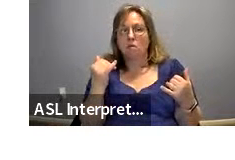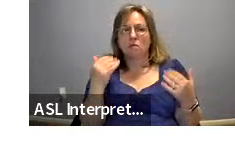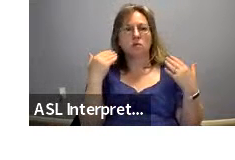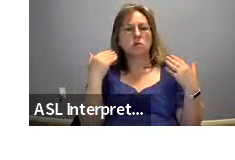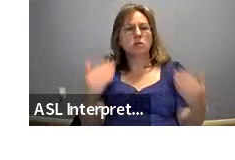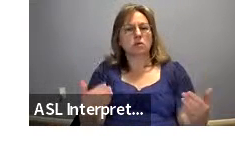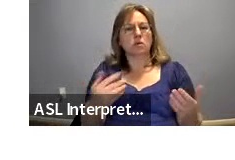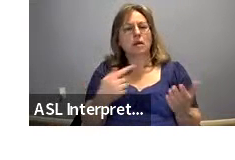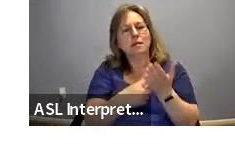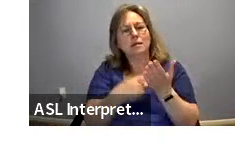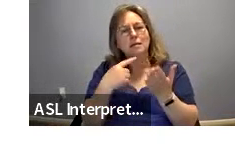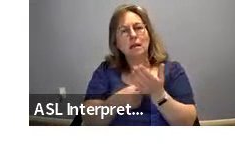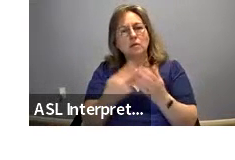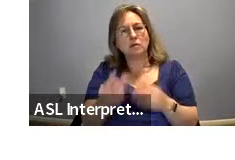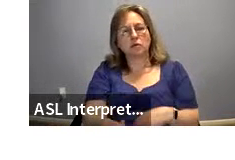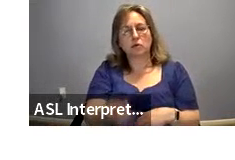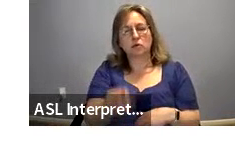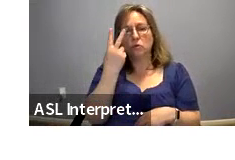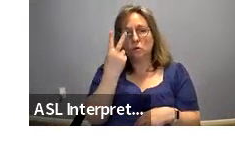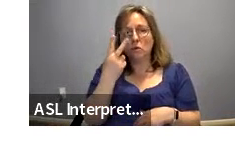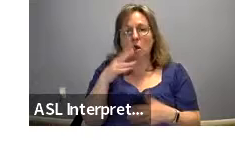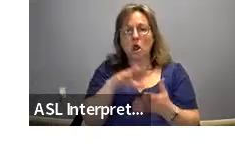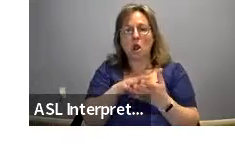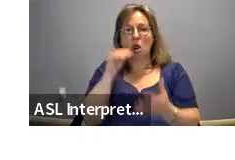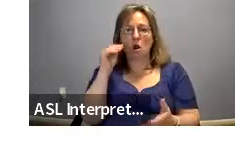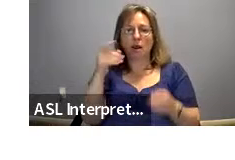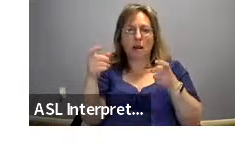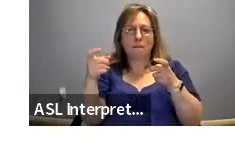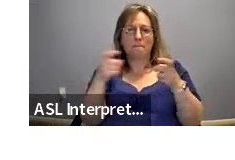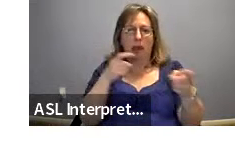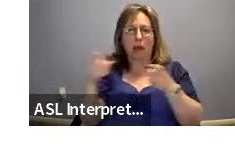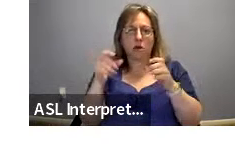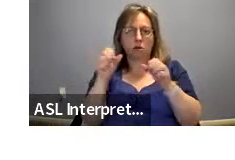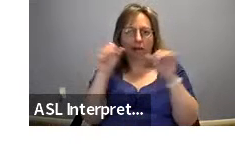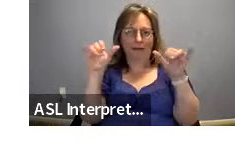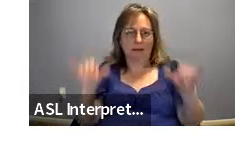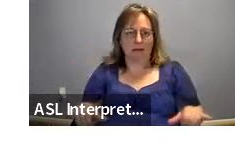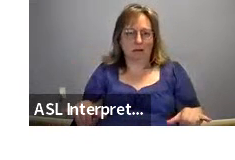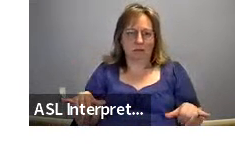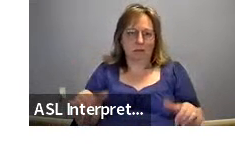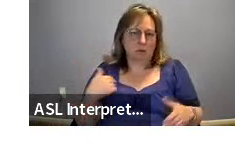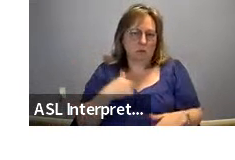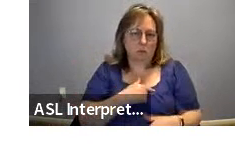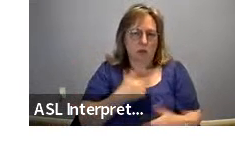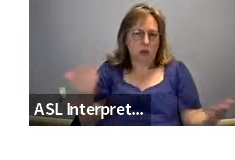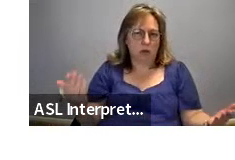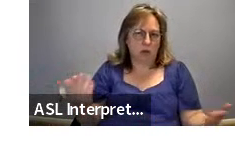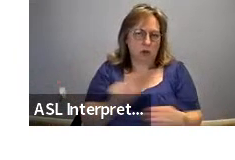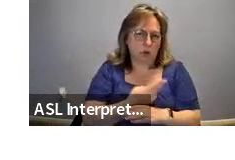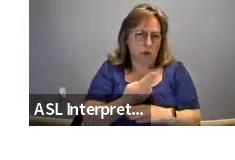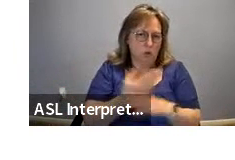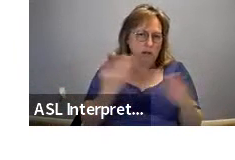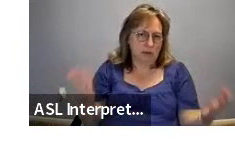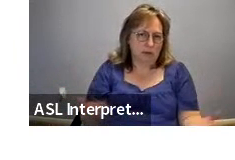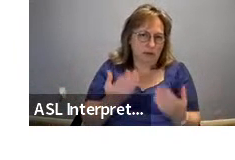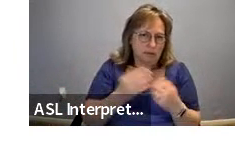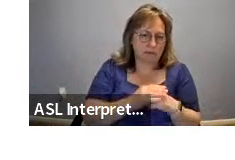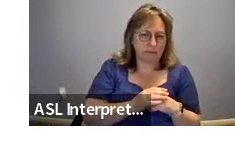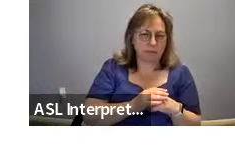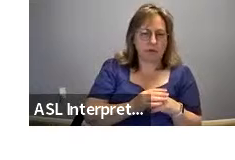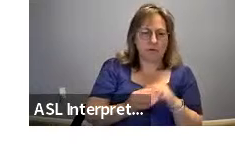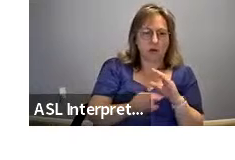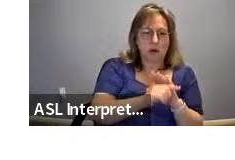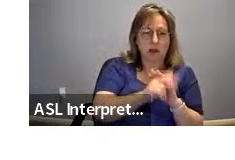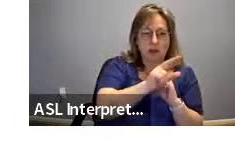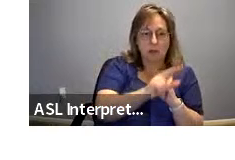about the two learning management systems that we use here in the Edmonds School District. For grades 3 through